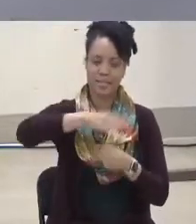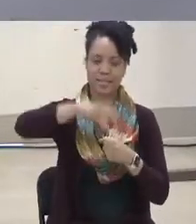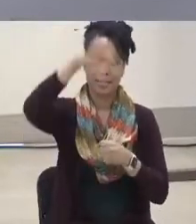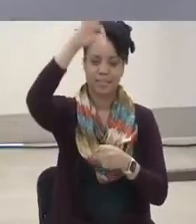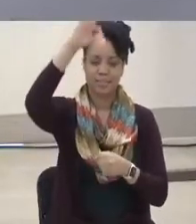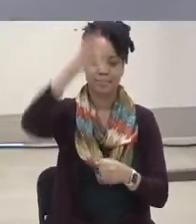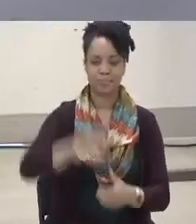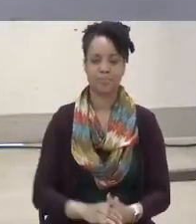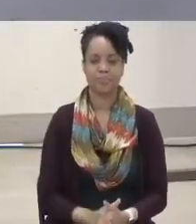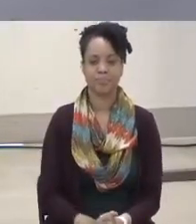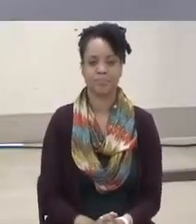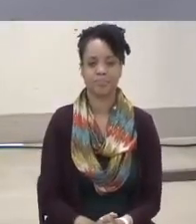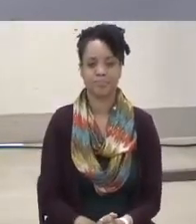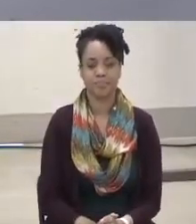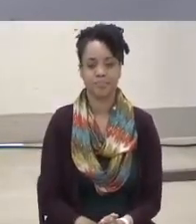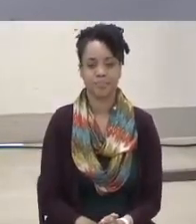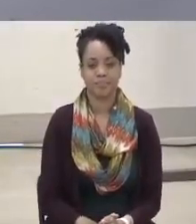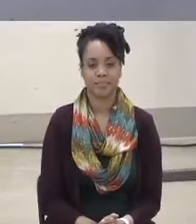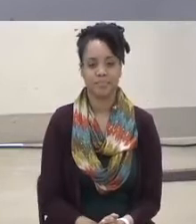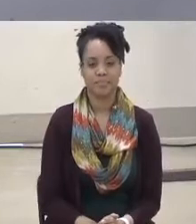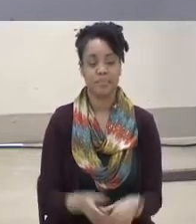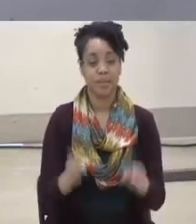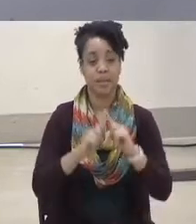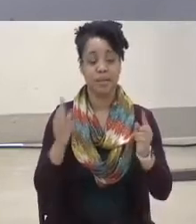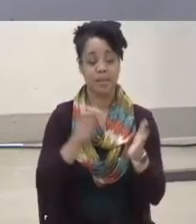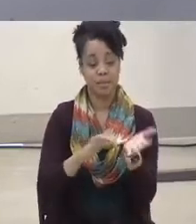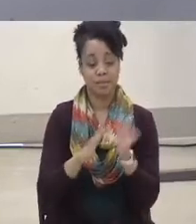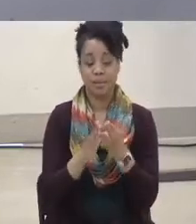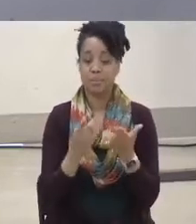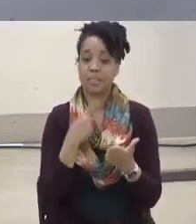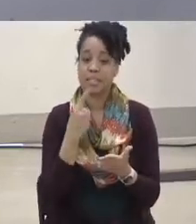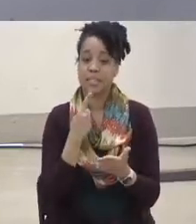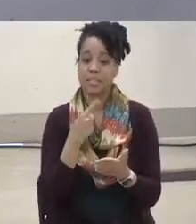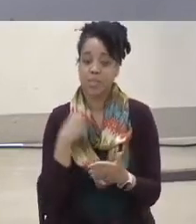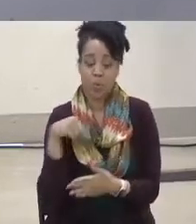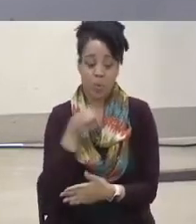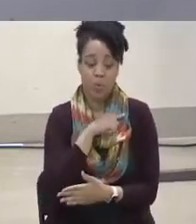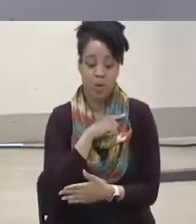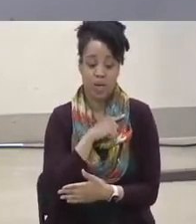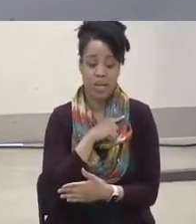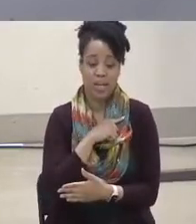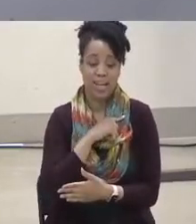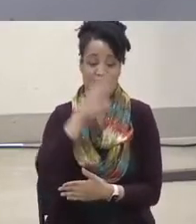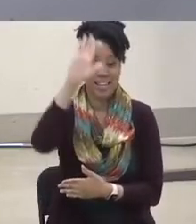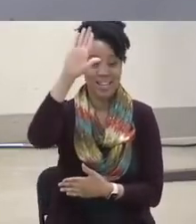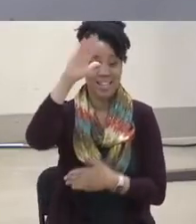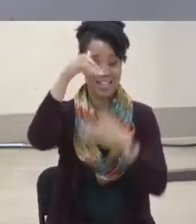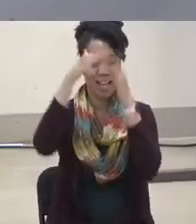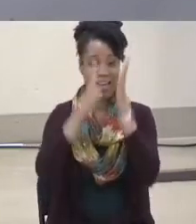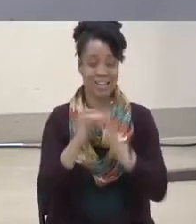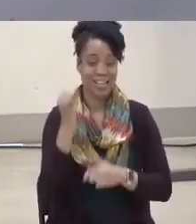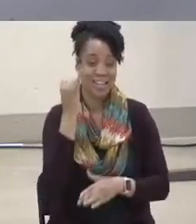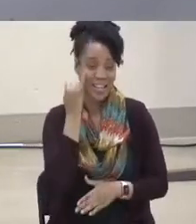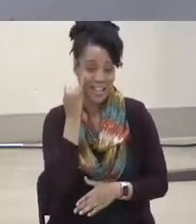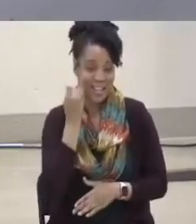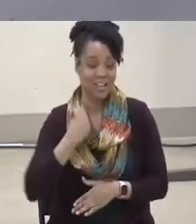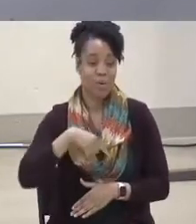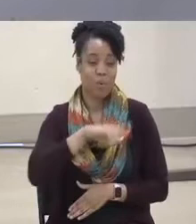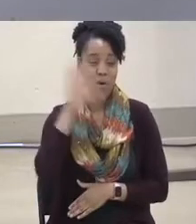cuando recibimos su nombre y el Espíritu. But the Bible said we're his house if we hold fast